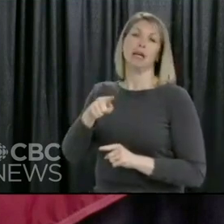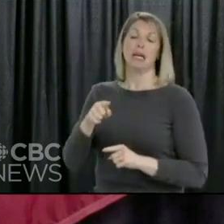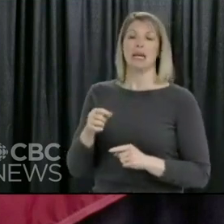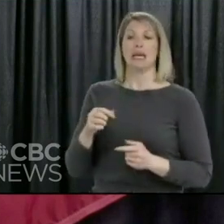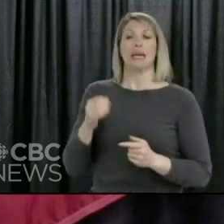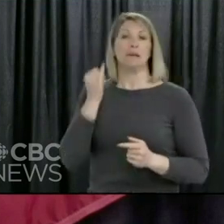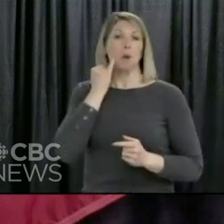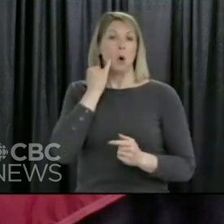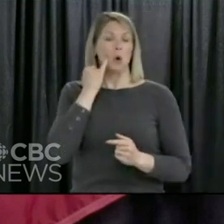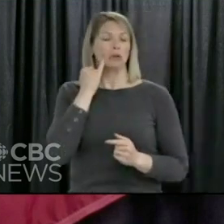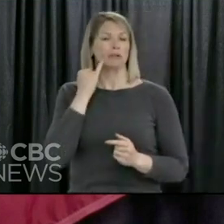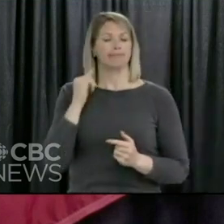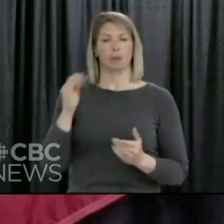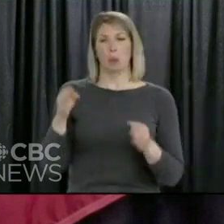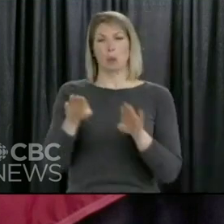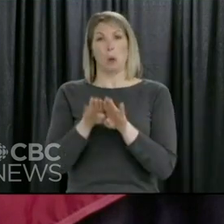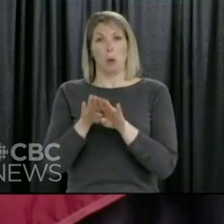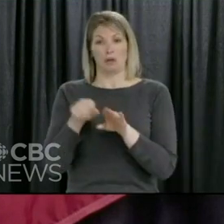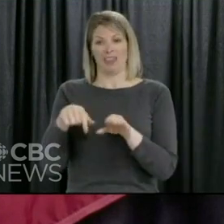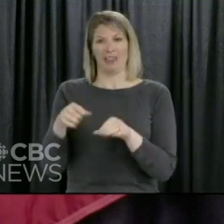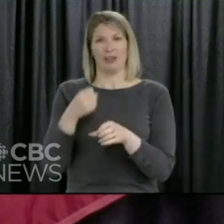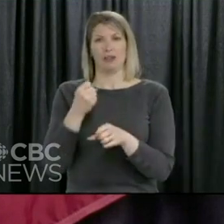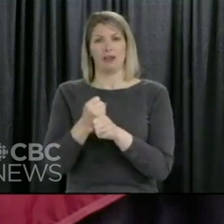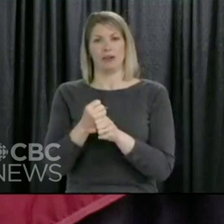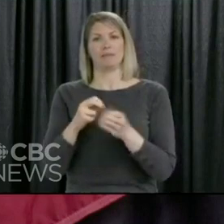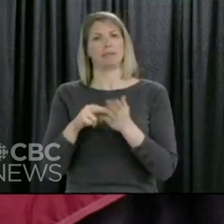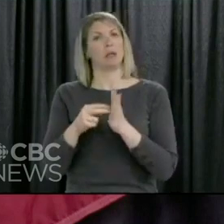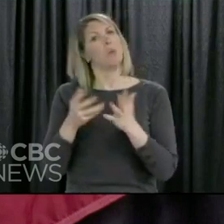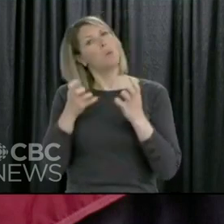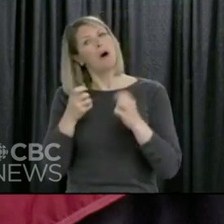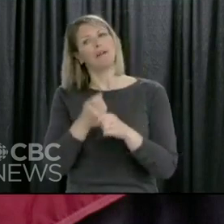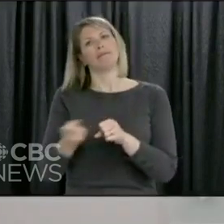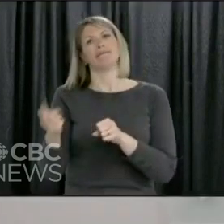when hopefully we're through this health crisis.